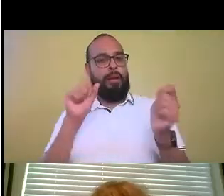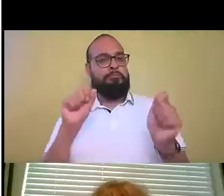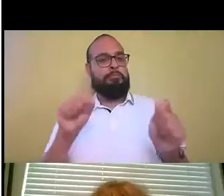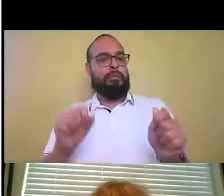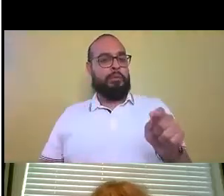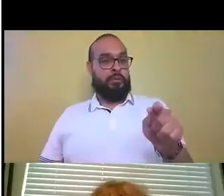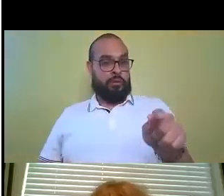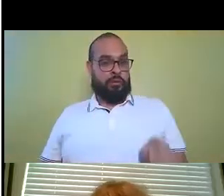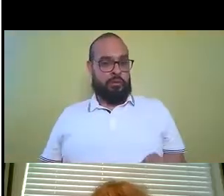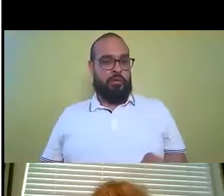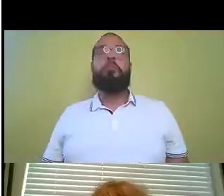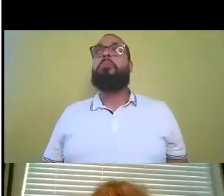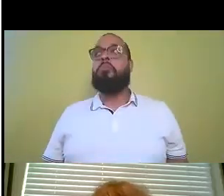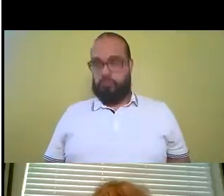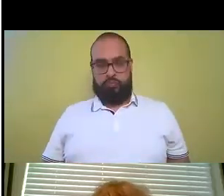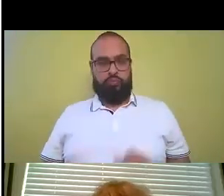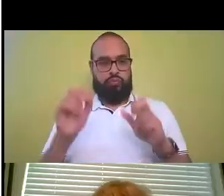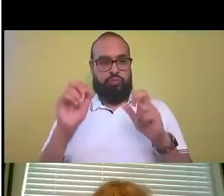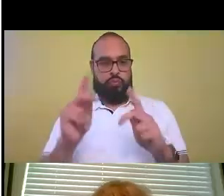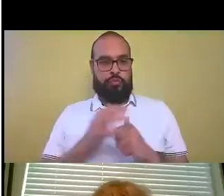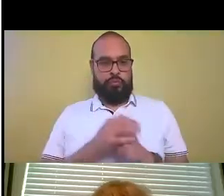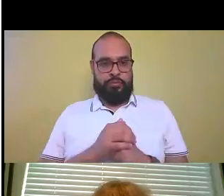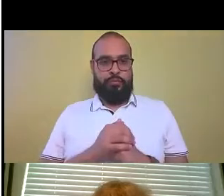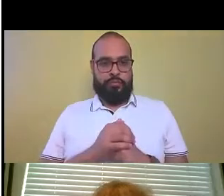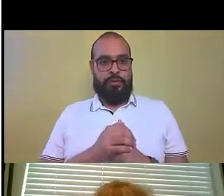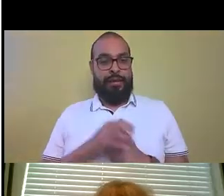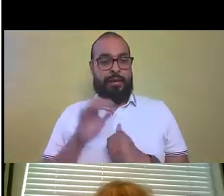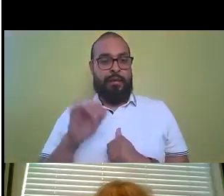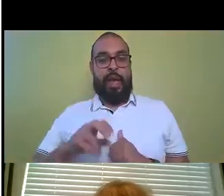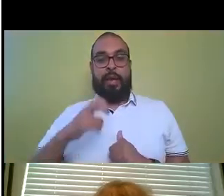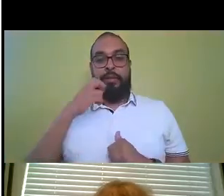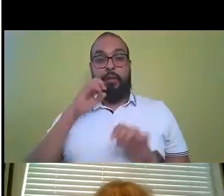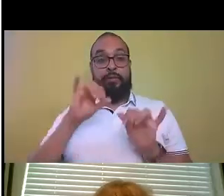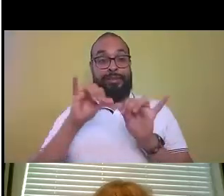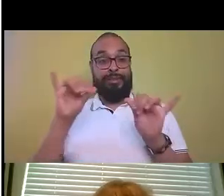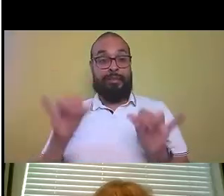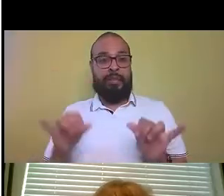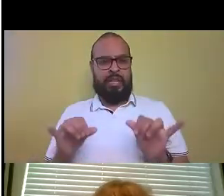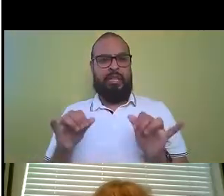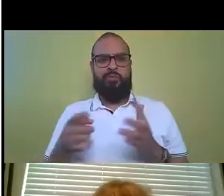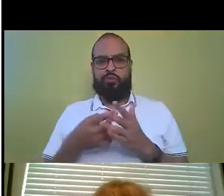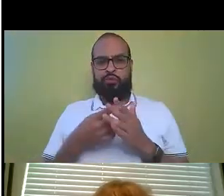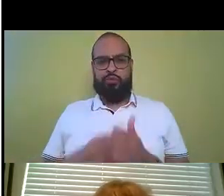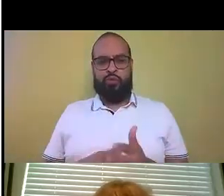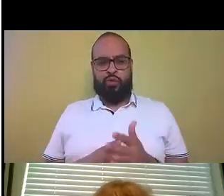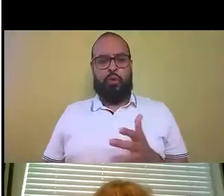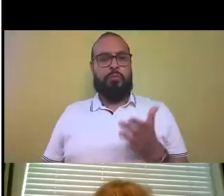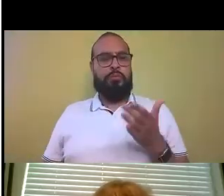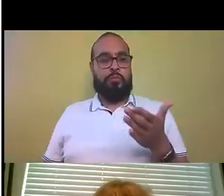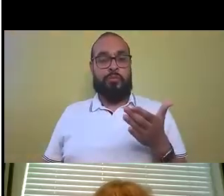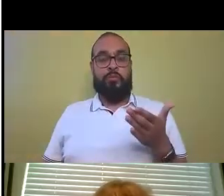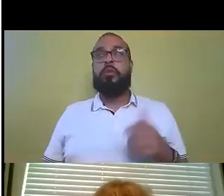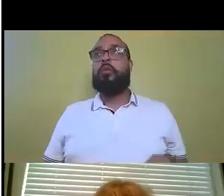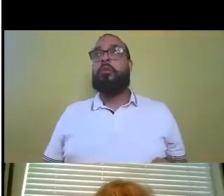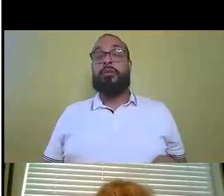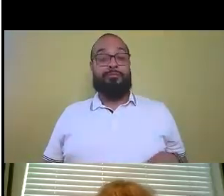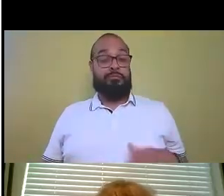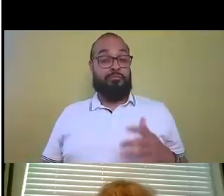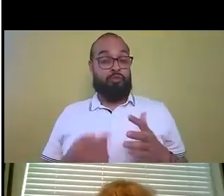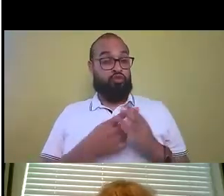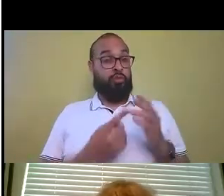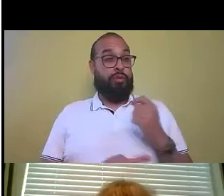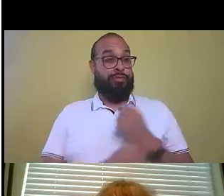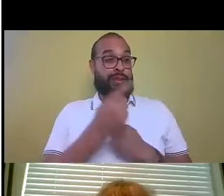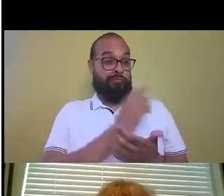were saying, well, I'm going to really feed that little nervous system from the start. If I can try this on, I'm going to from the start try and be